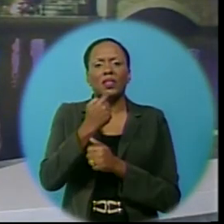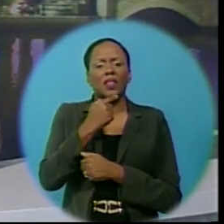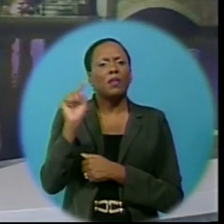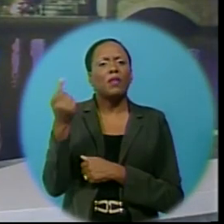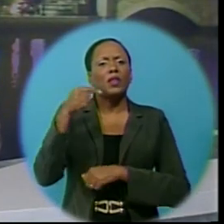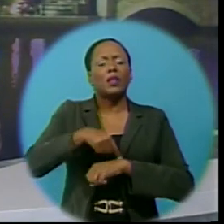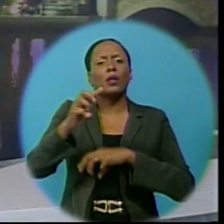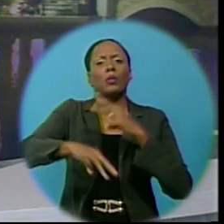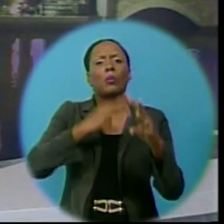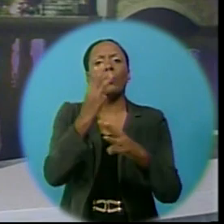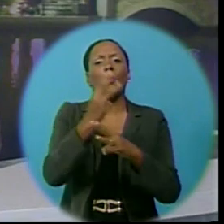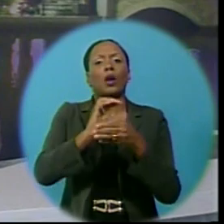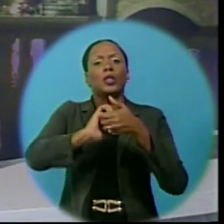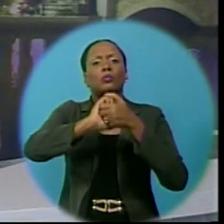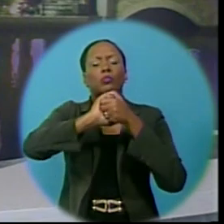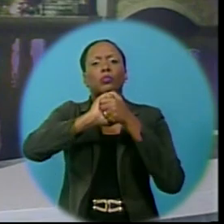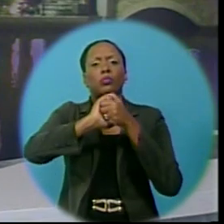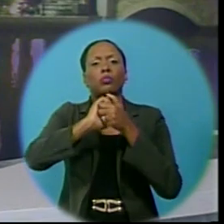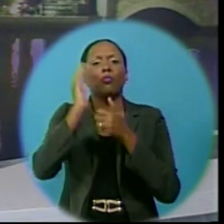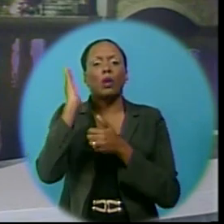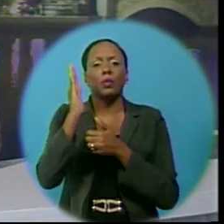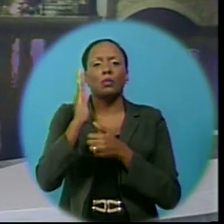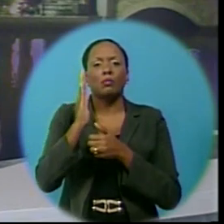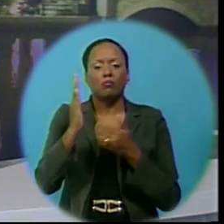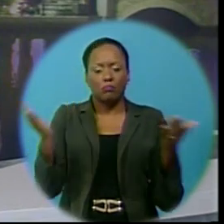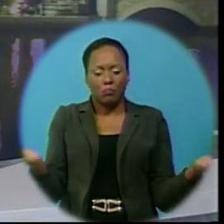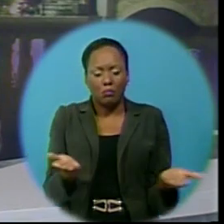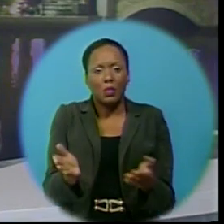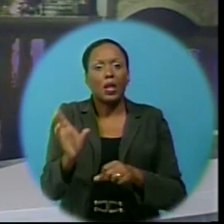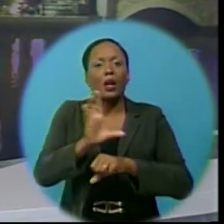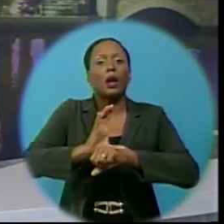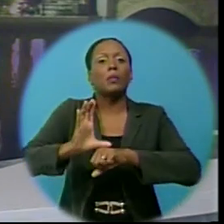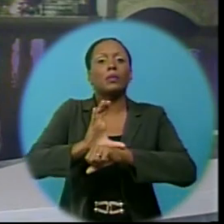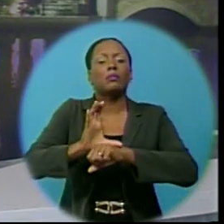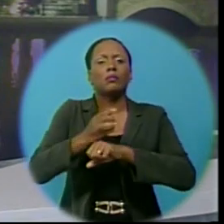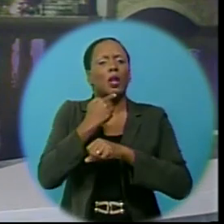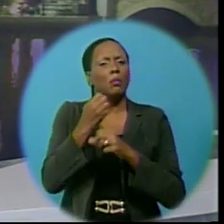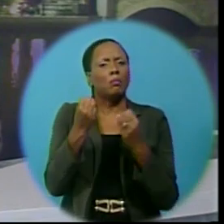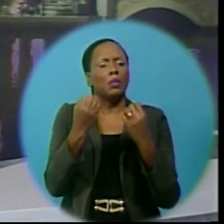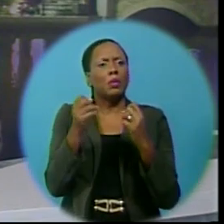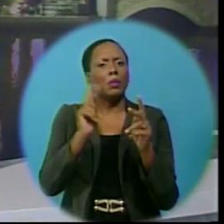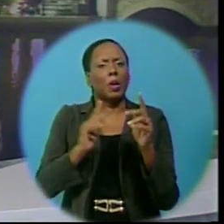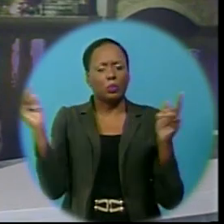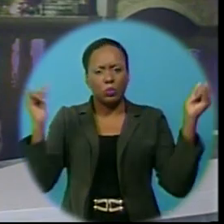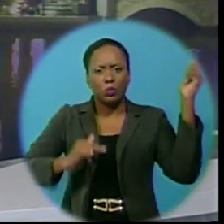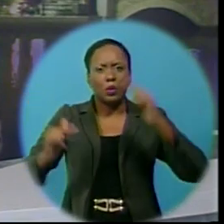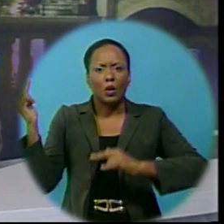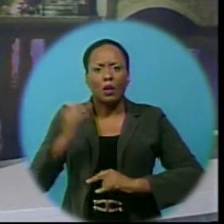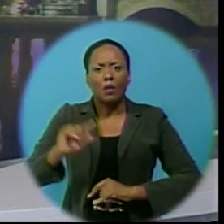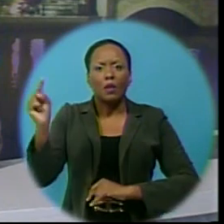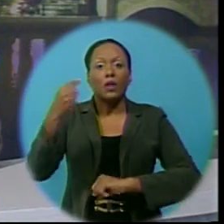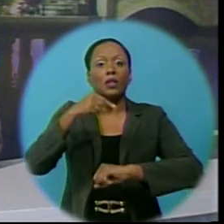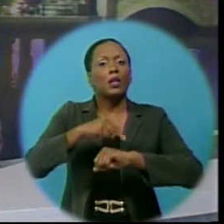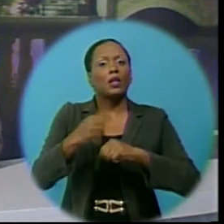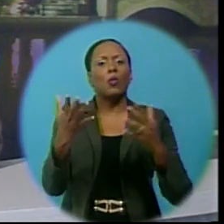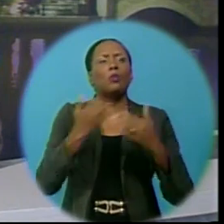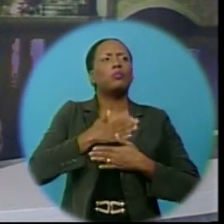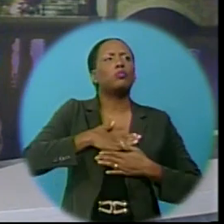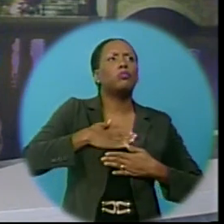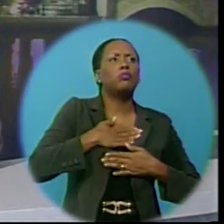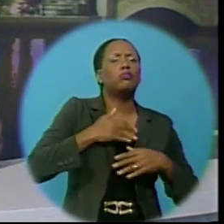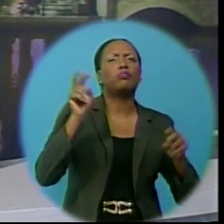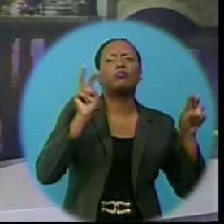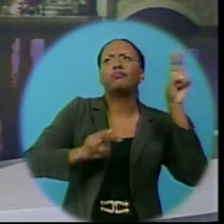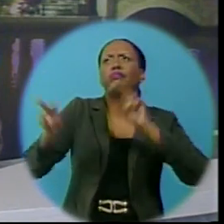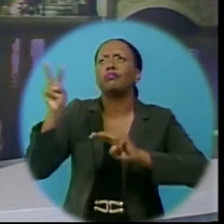is the first time the World Championships will be held in the Caribbean. He says many of the visitors will be coming here for the first time and